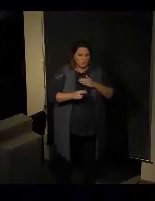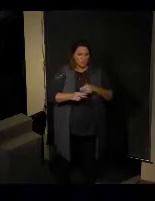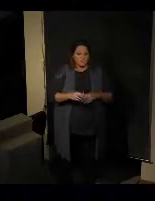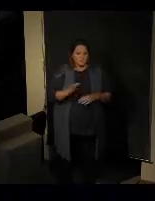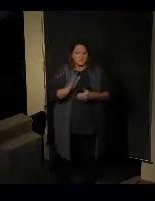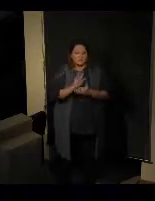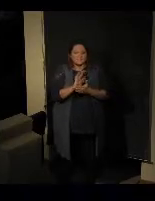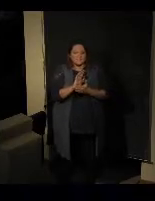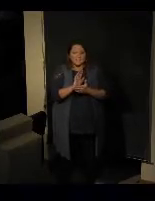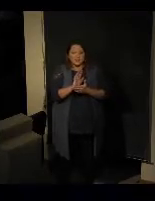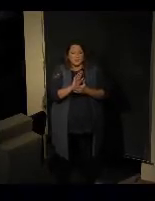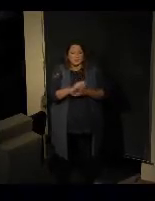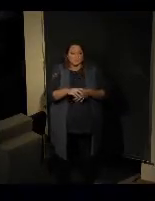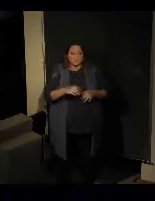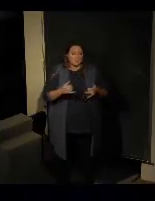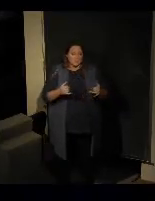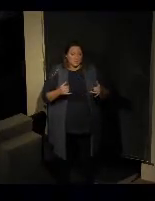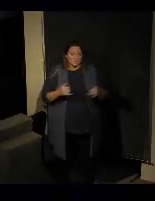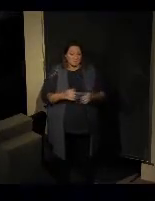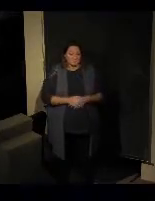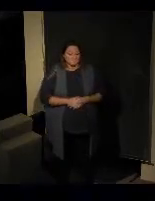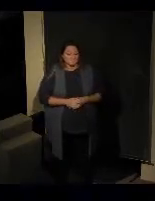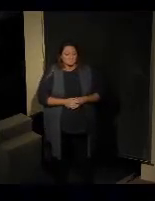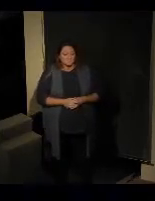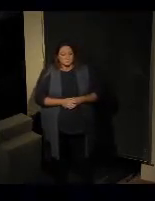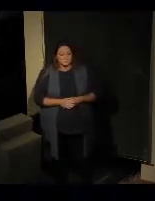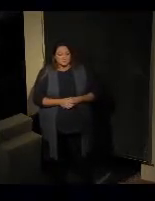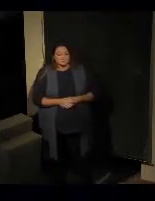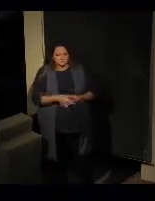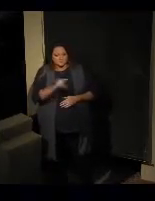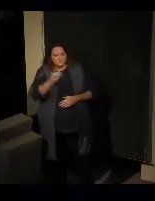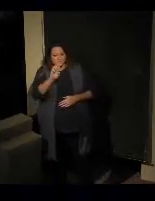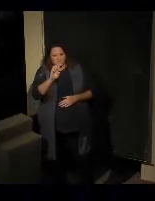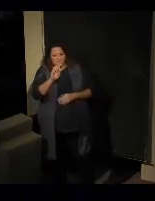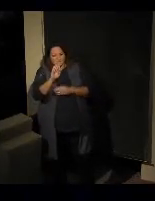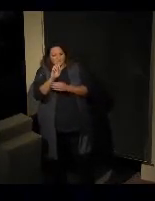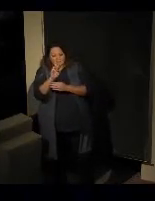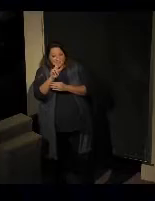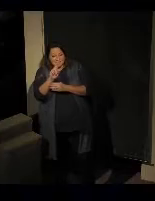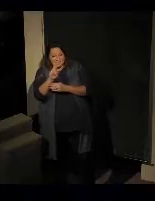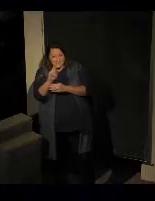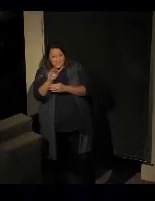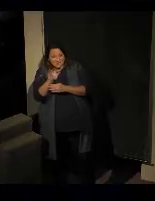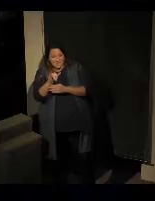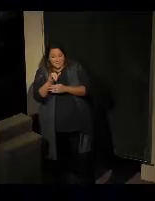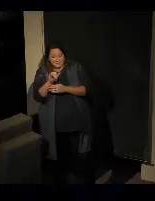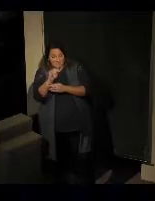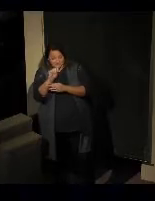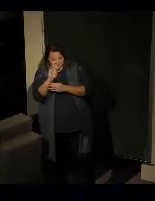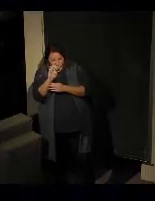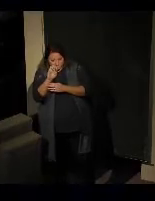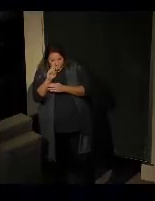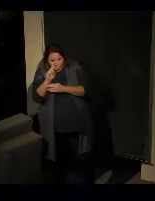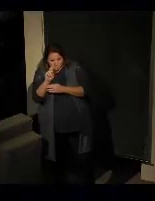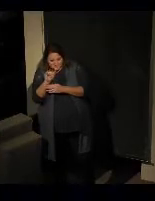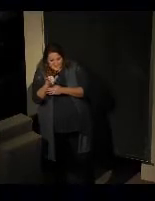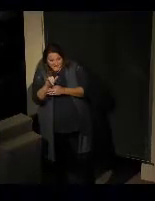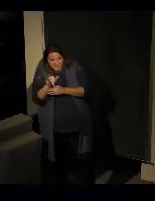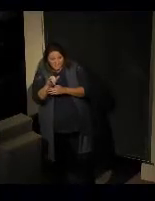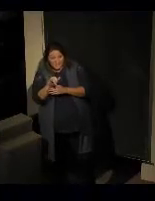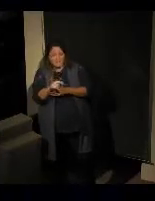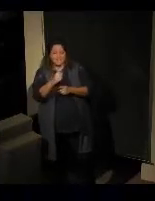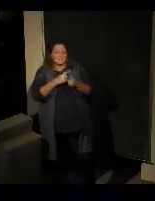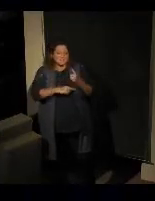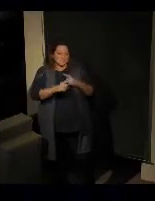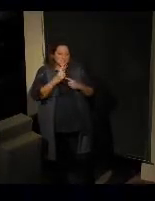over, Brother Terry, Mr. Terry, he said plain Terry. I call him Mr. Terry. I'm afraid he'll put me to work if I